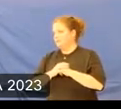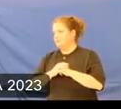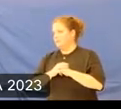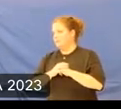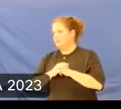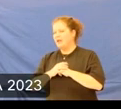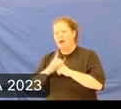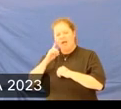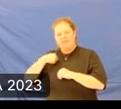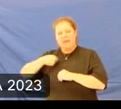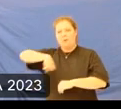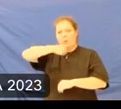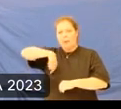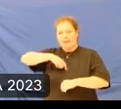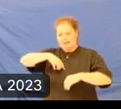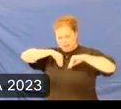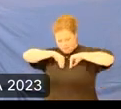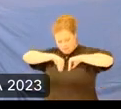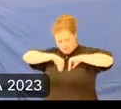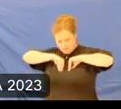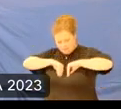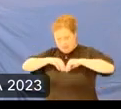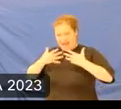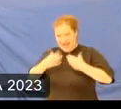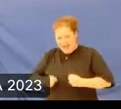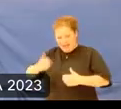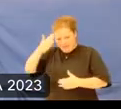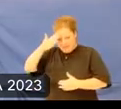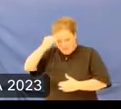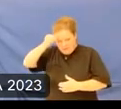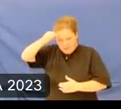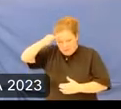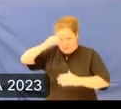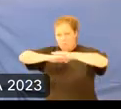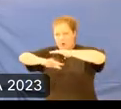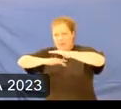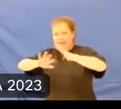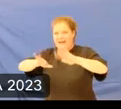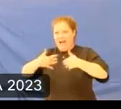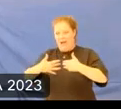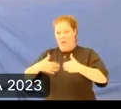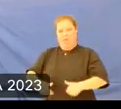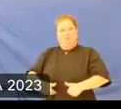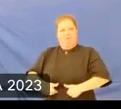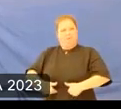this pragmatic base, and so about sort of wellsprings of human social relationships and culture. And we